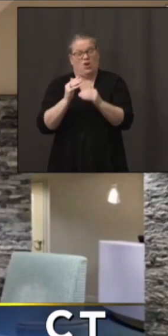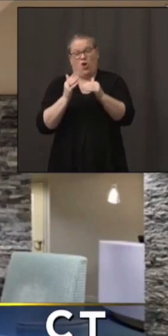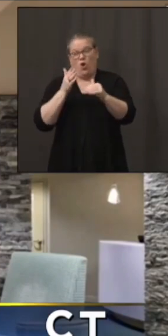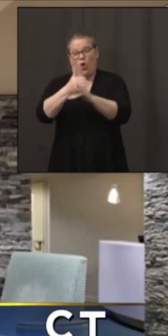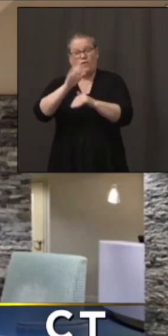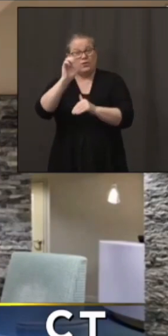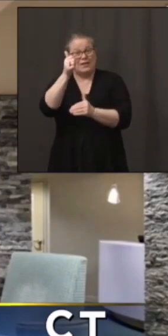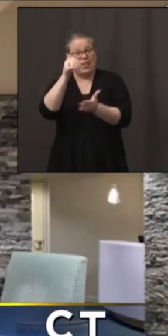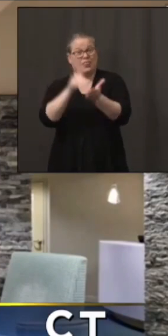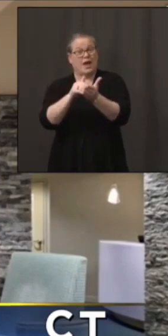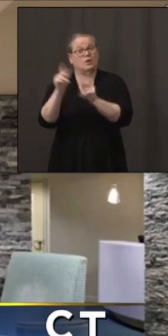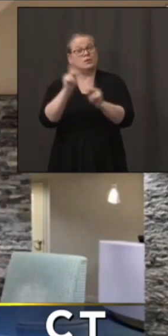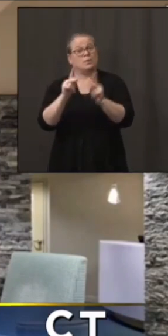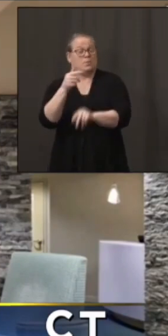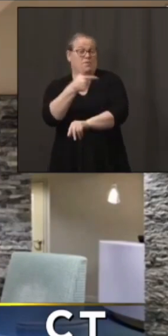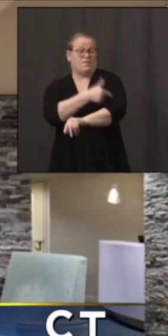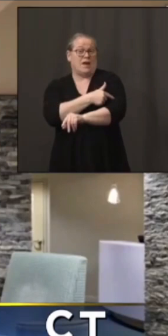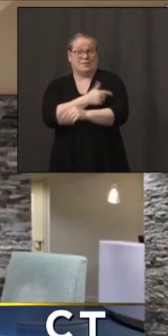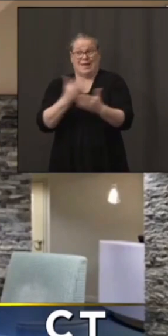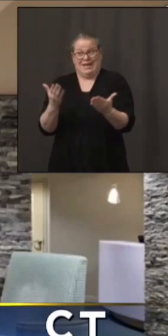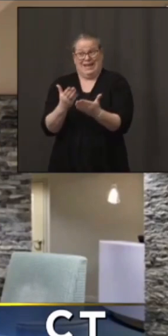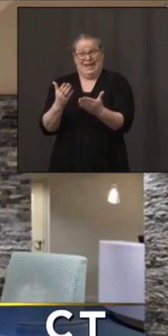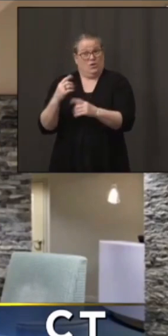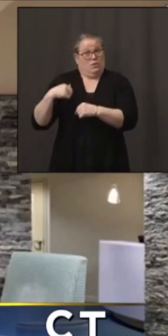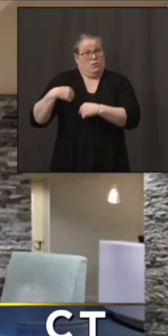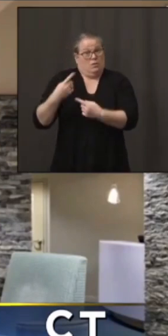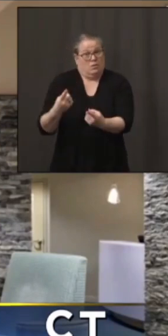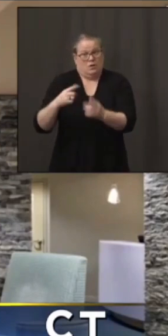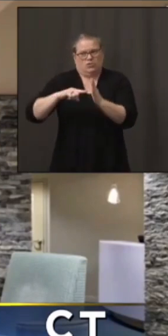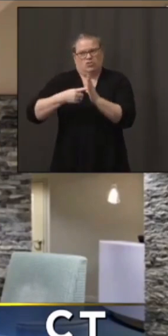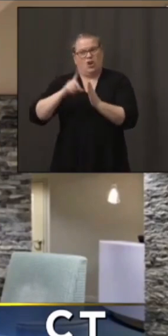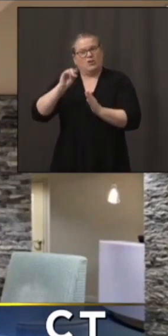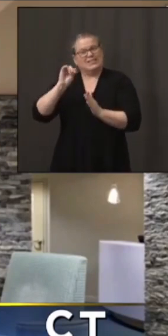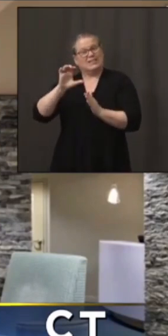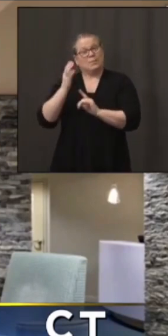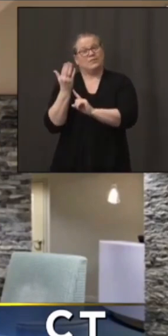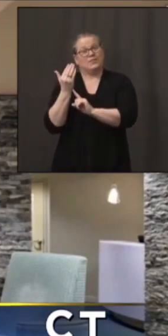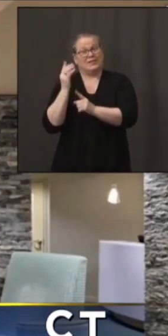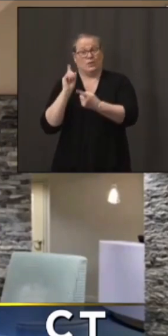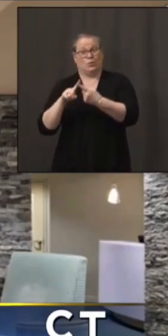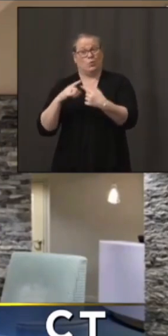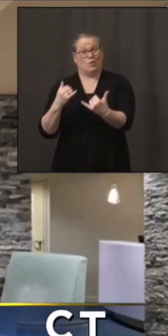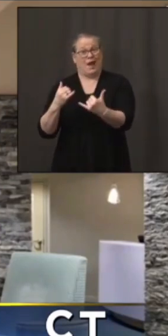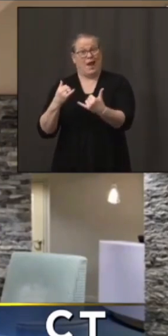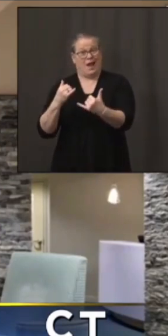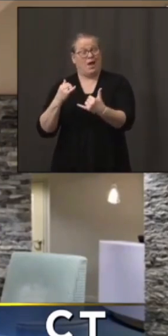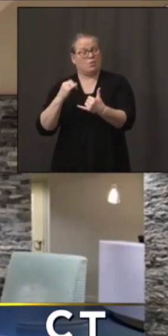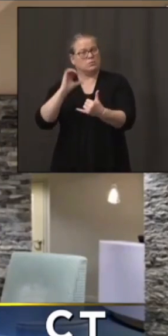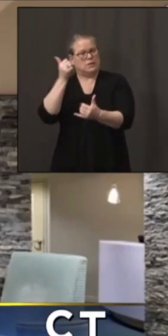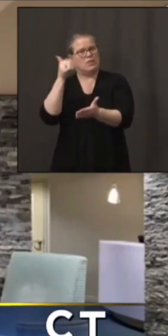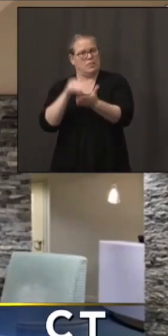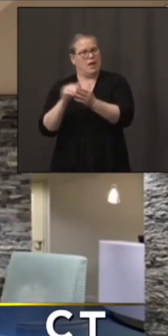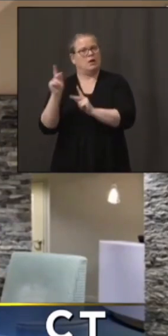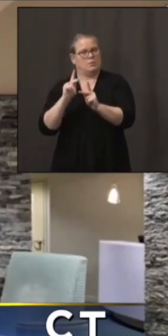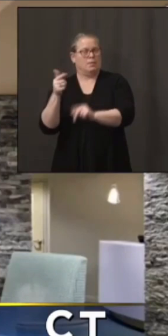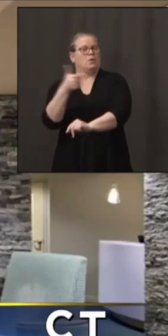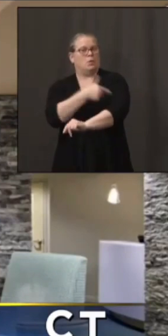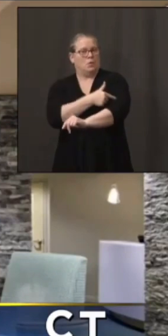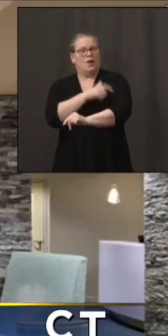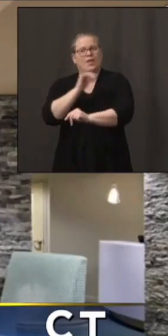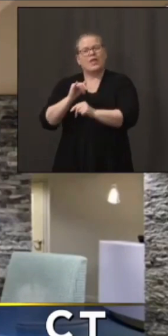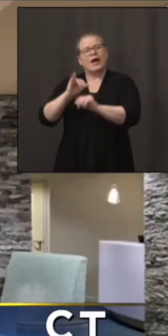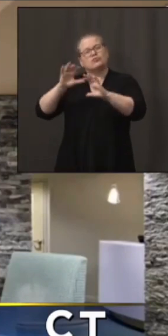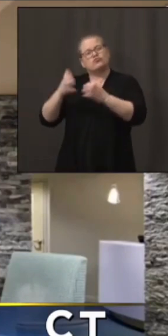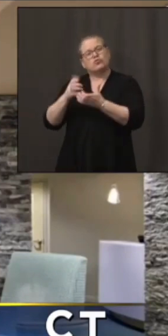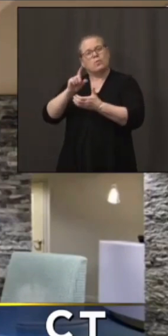to date, and that's just since the 15th of December. That's been the phase 1A group. which is direct